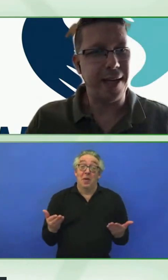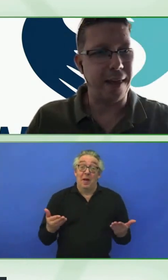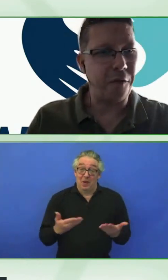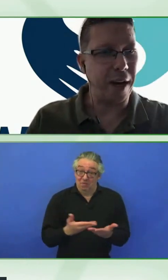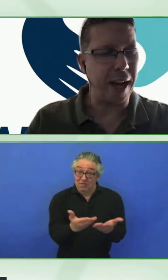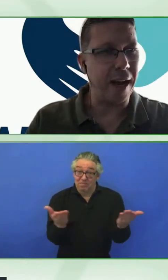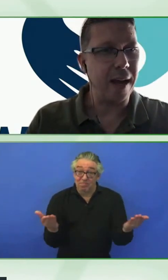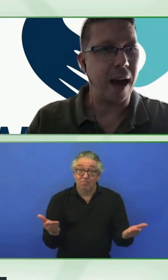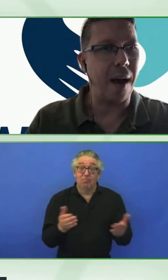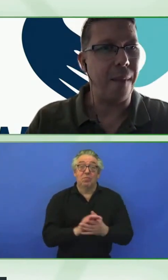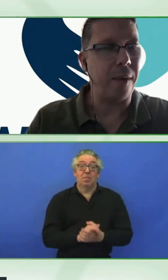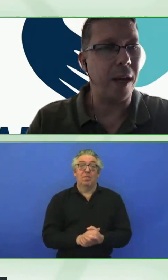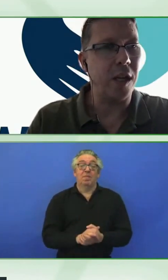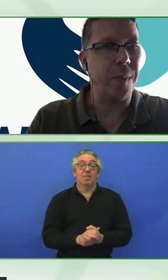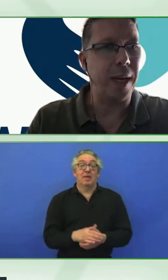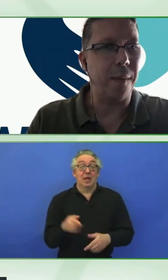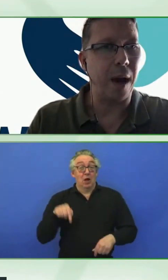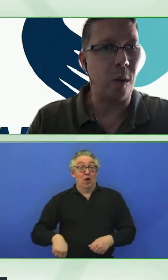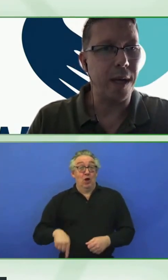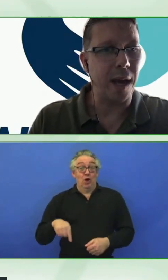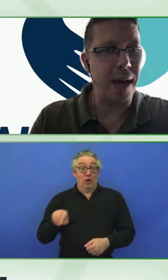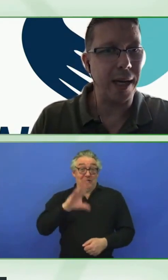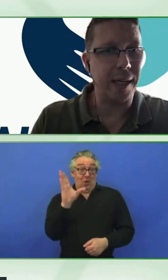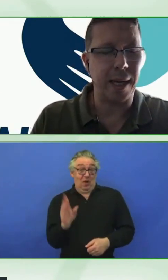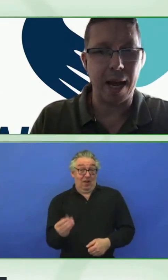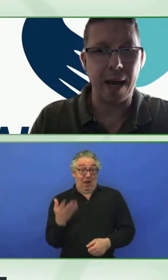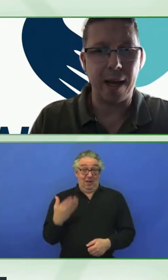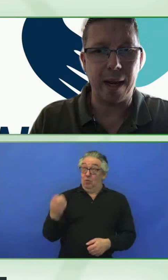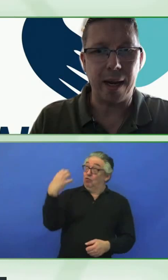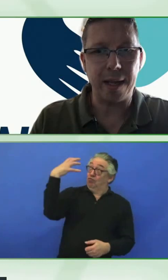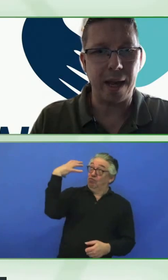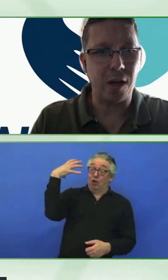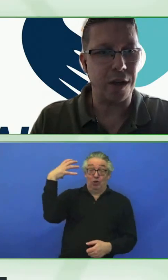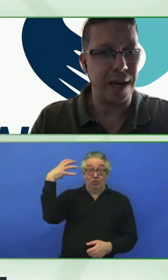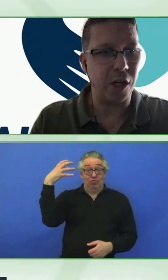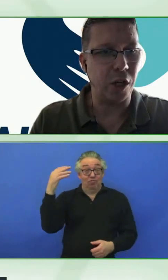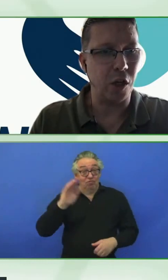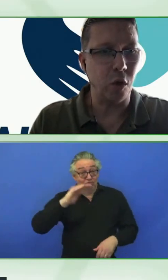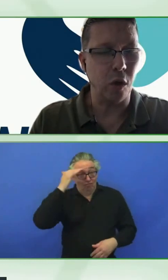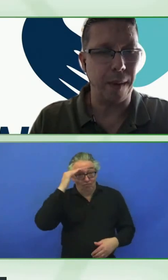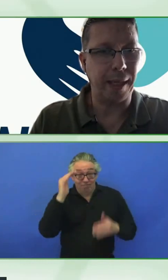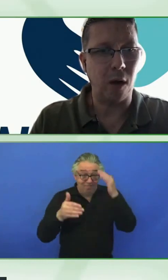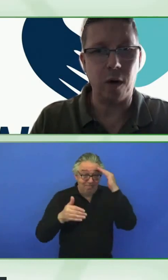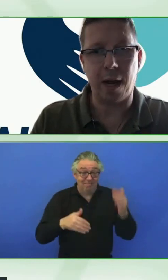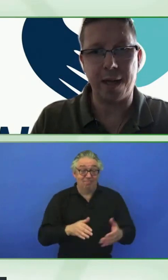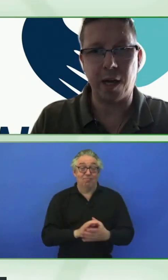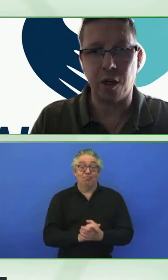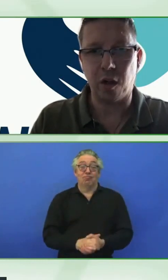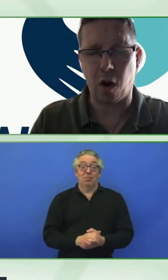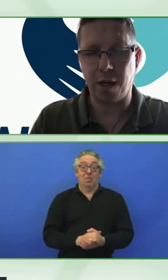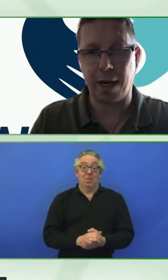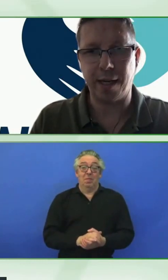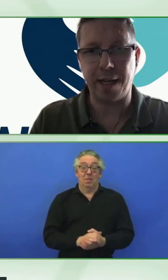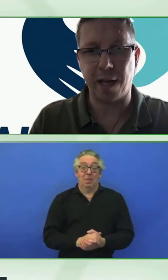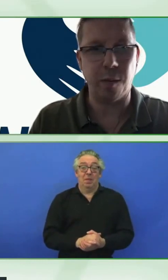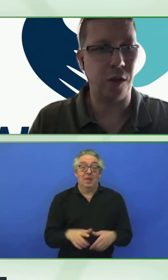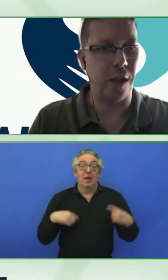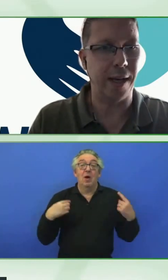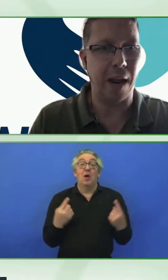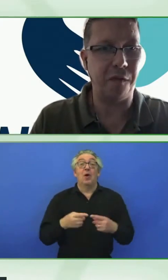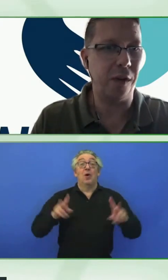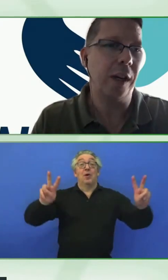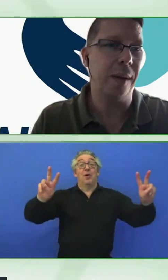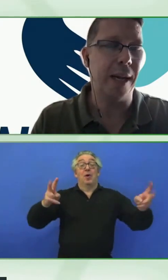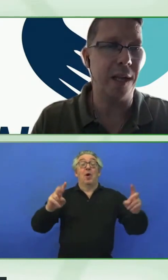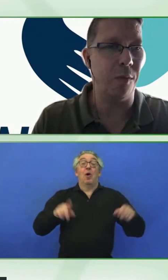Greetings from sunny South Africa. I'm going to speak about WeSignIt. It is a translation tool making organizational content accessible